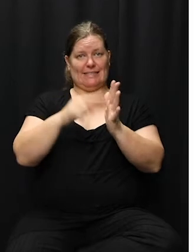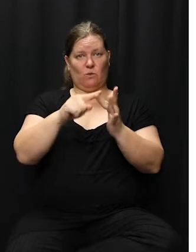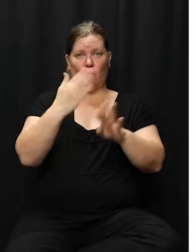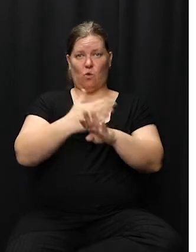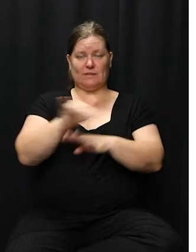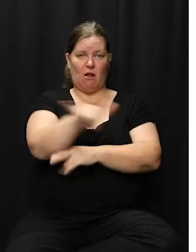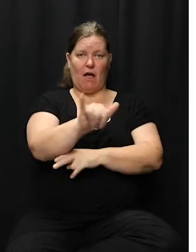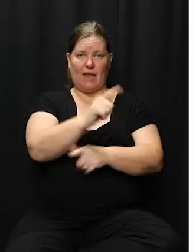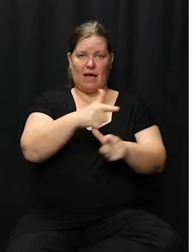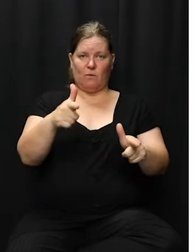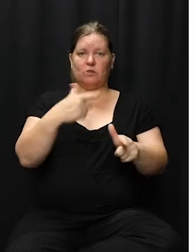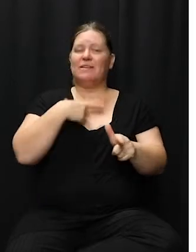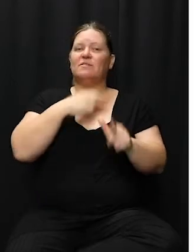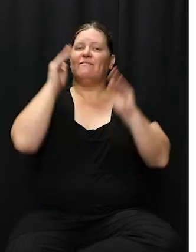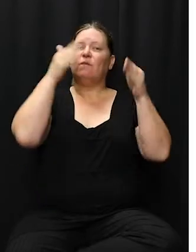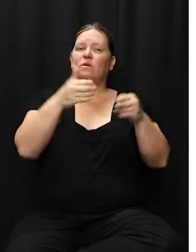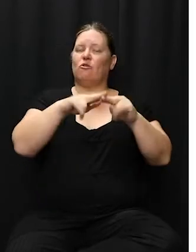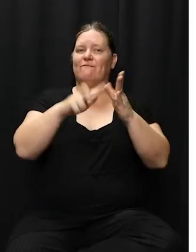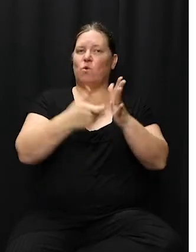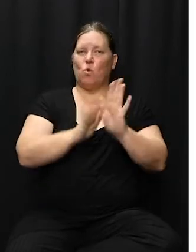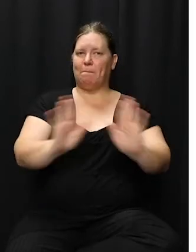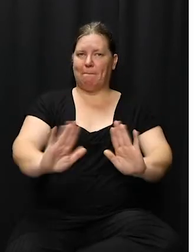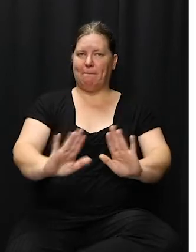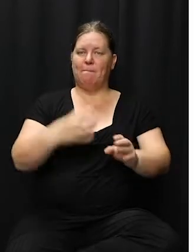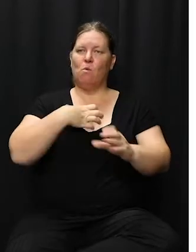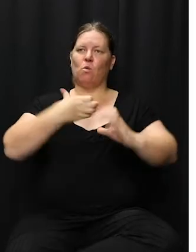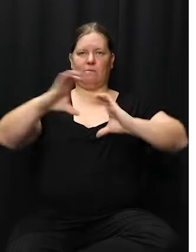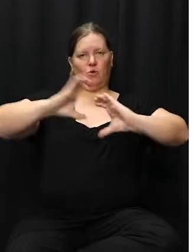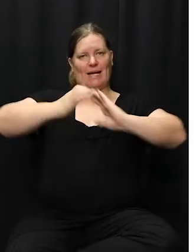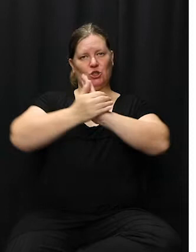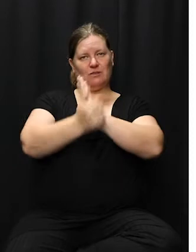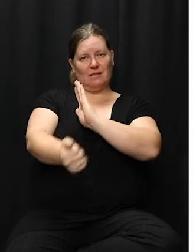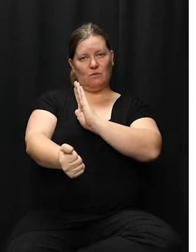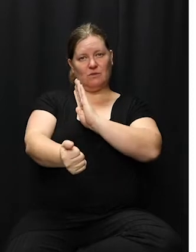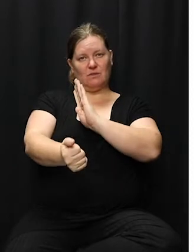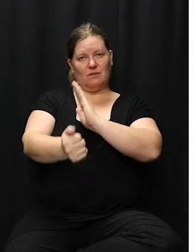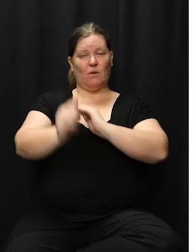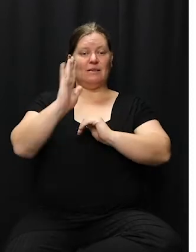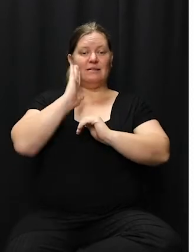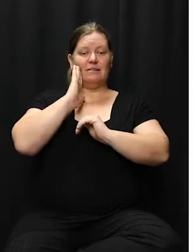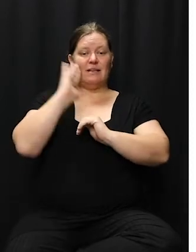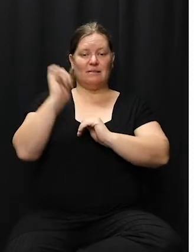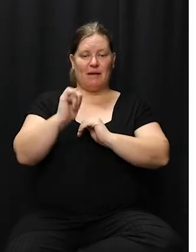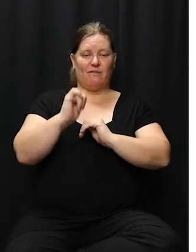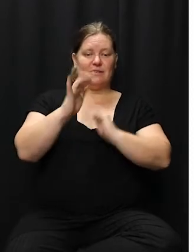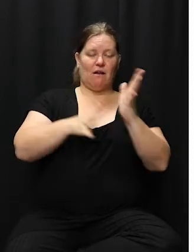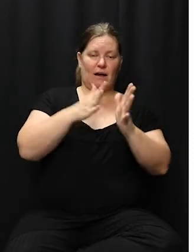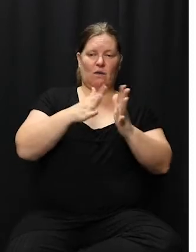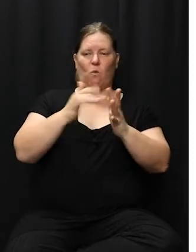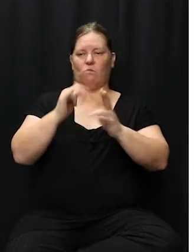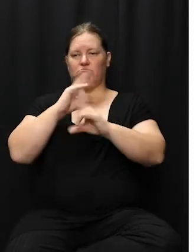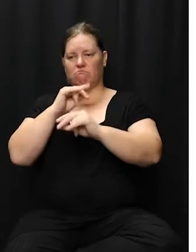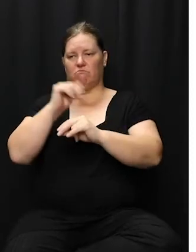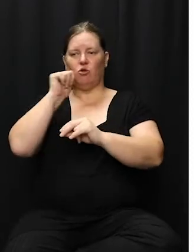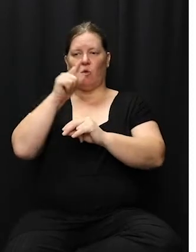because it's not focused on form, it's more on sort of communication skills. So it wouldn't matter if it's sign or spoken language. For example,